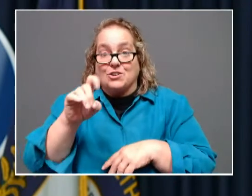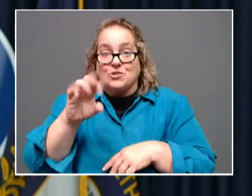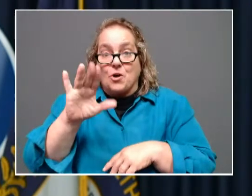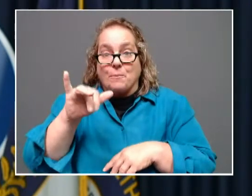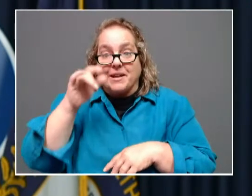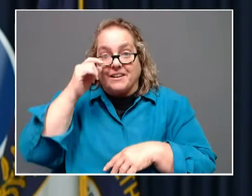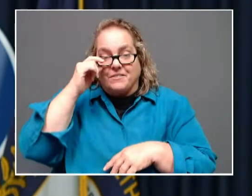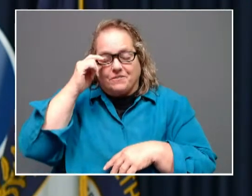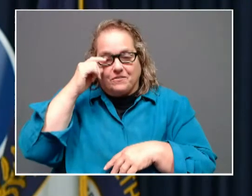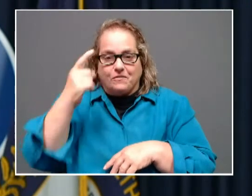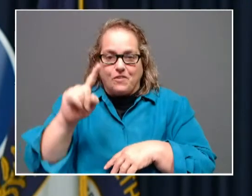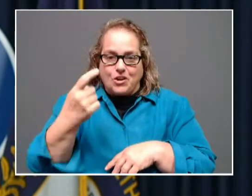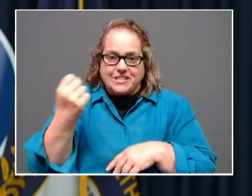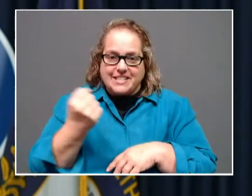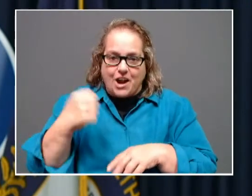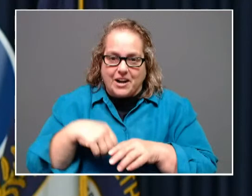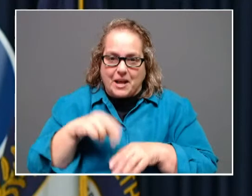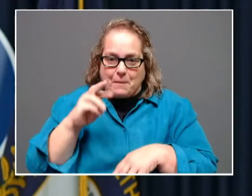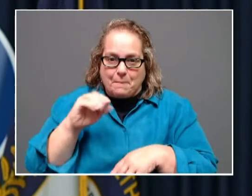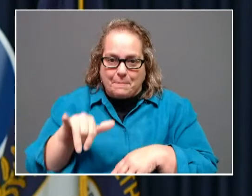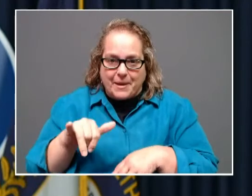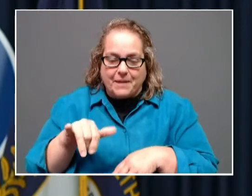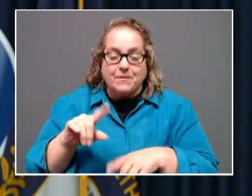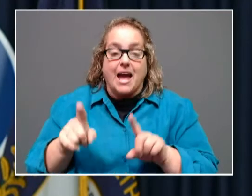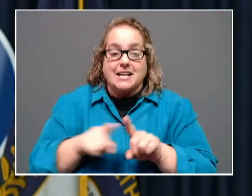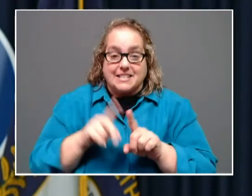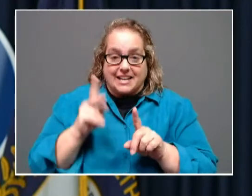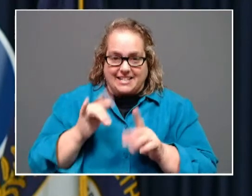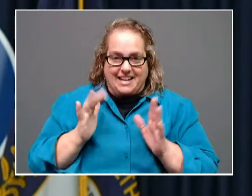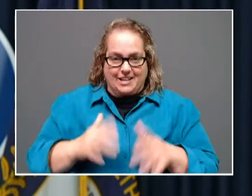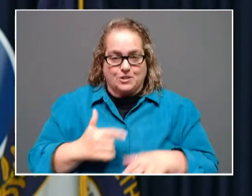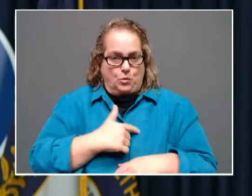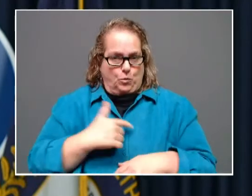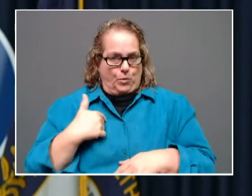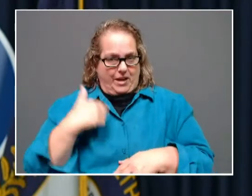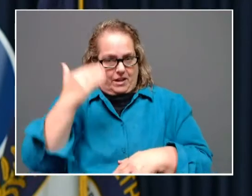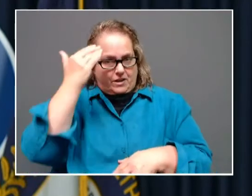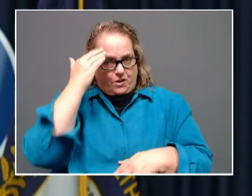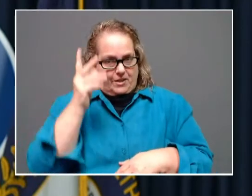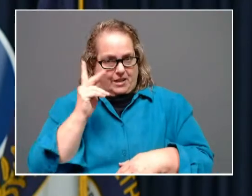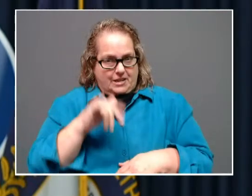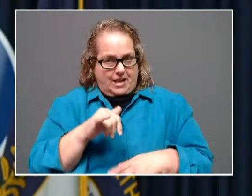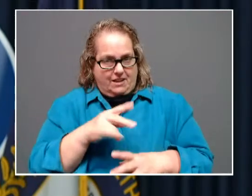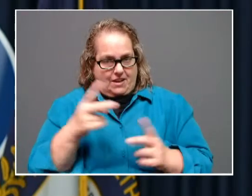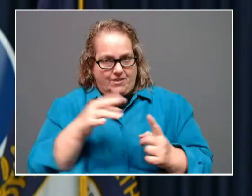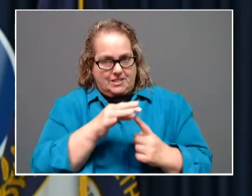May. As Kentuckians, we know the Derby is special. This is a time when the